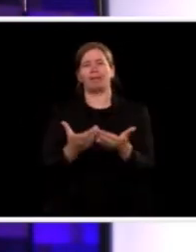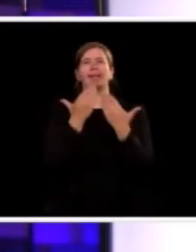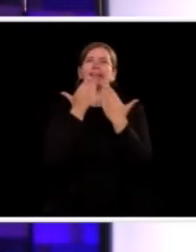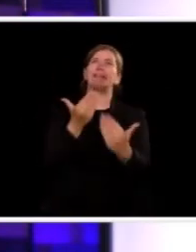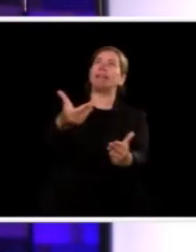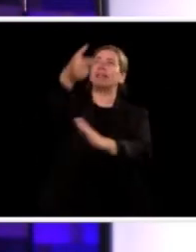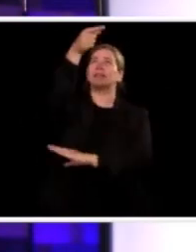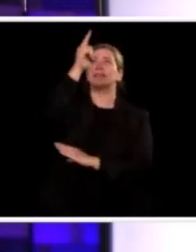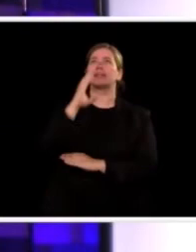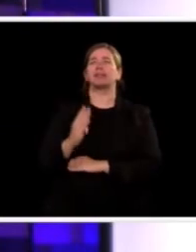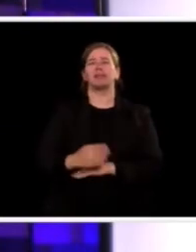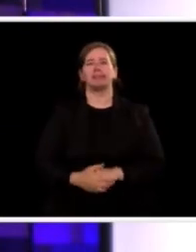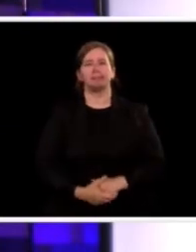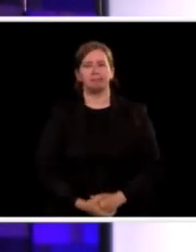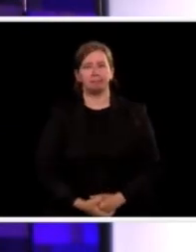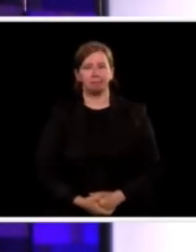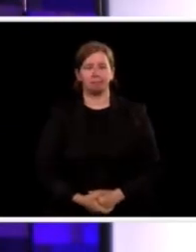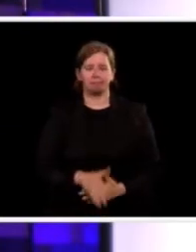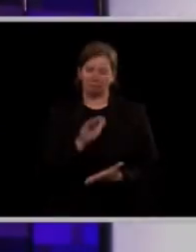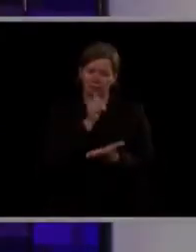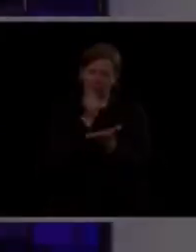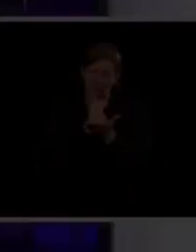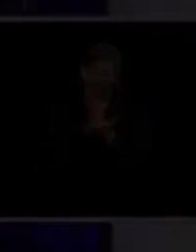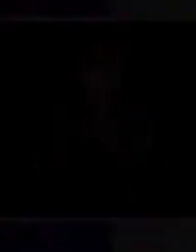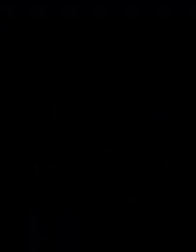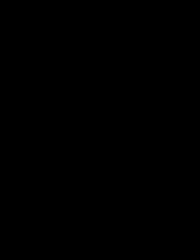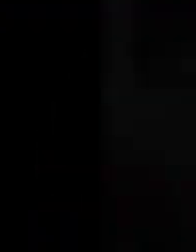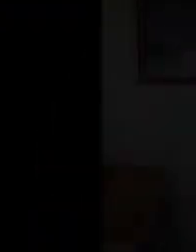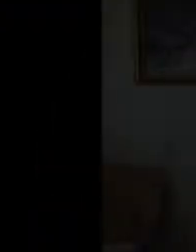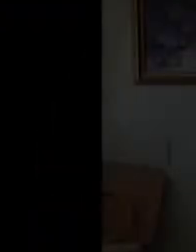be to God. And amen.